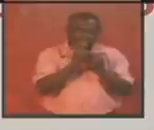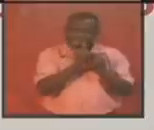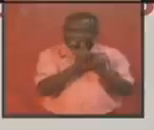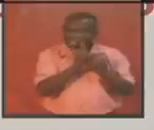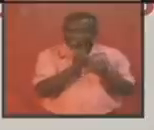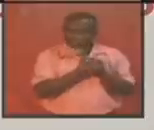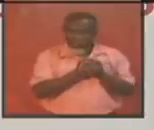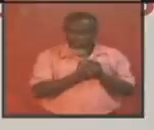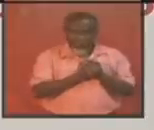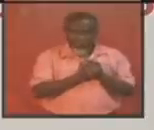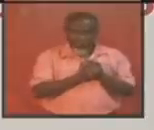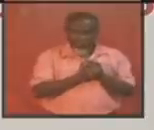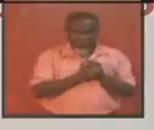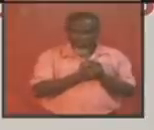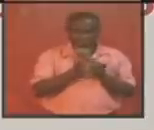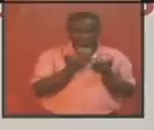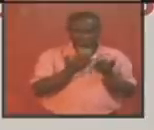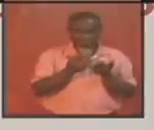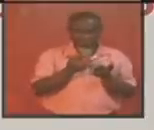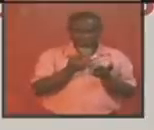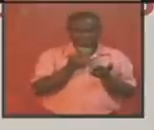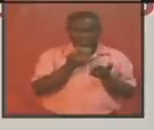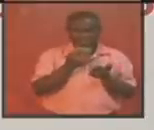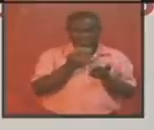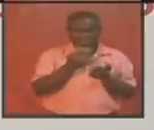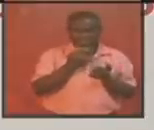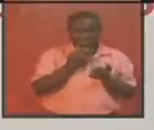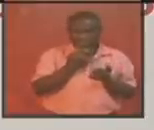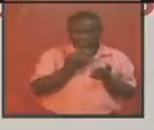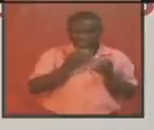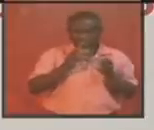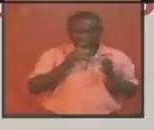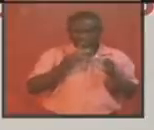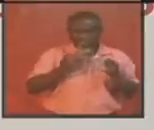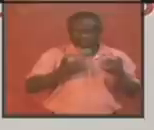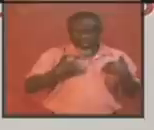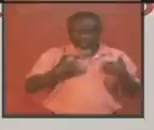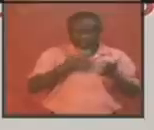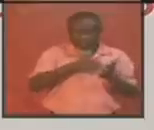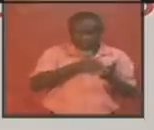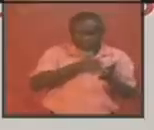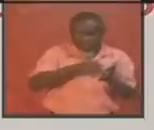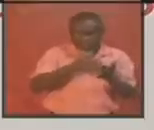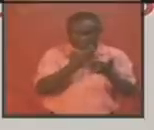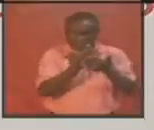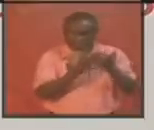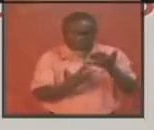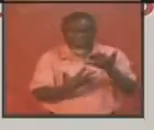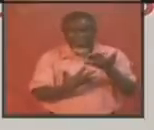suggests a decrease in platelets in the blood. So it could present as a very mild